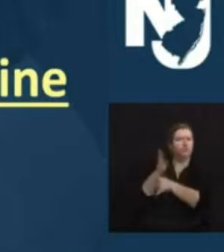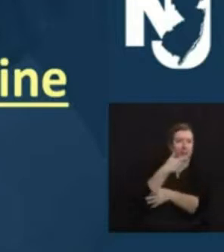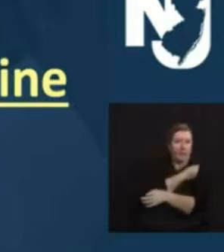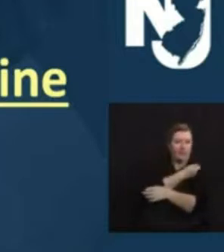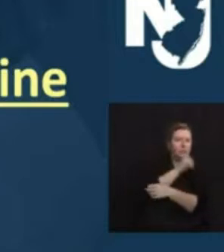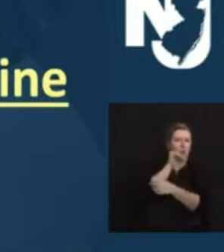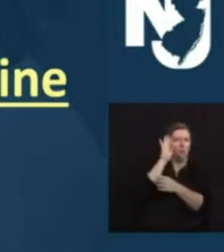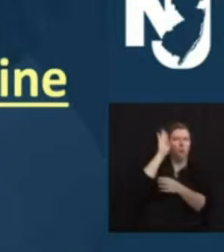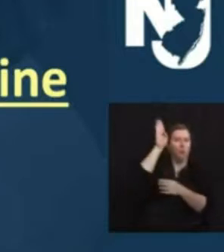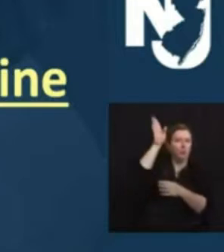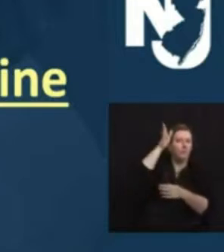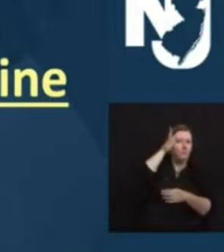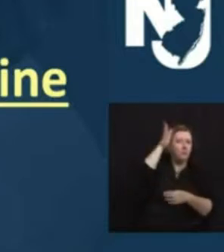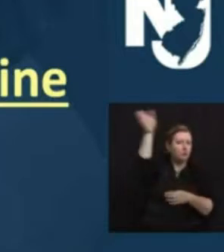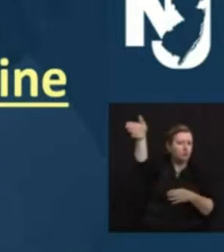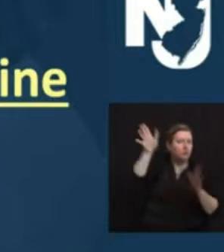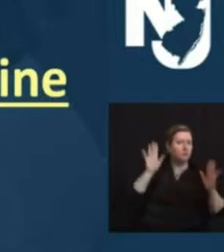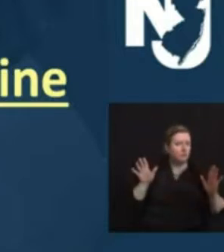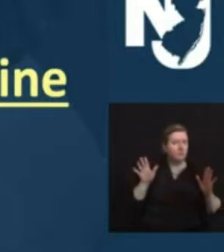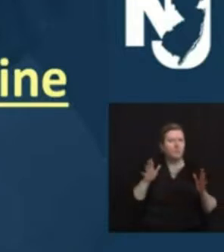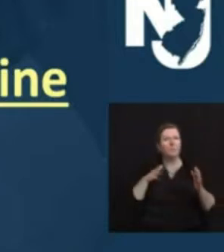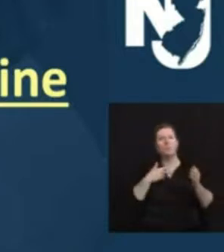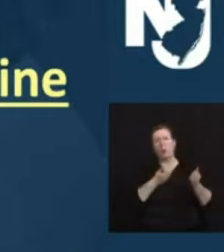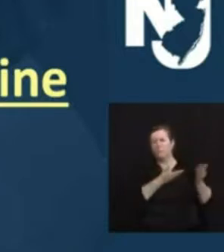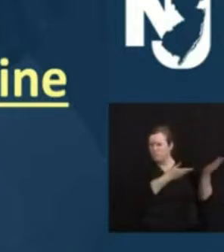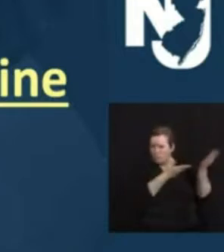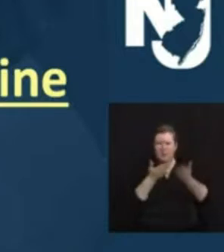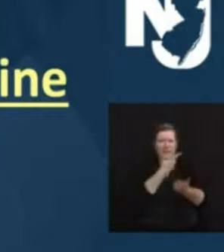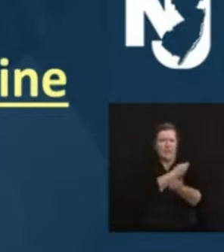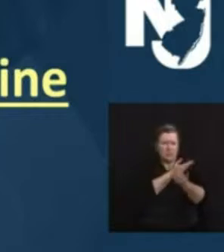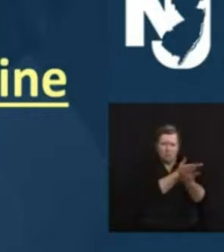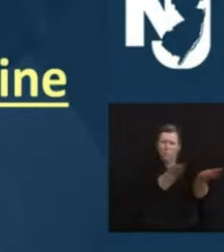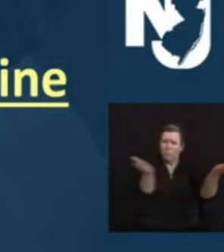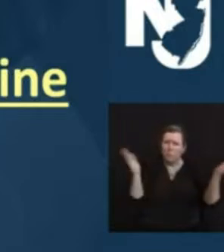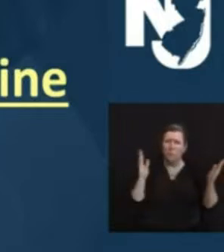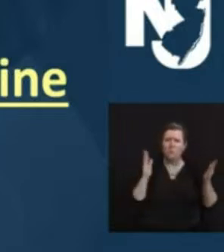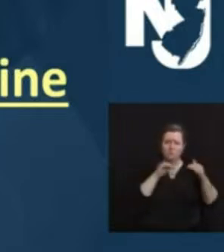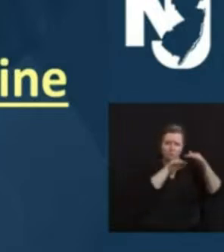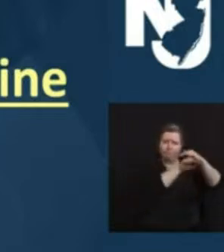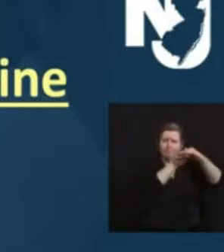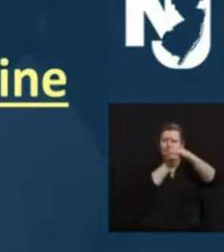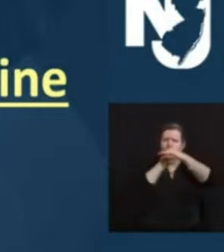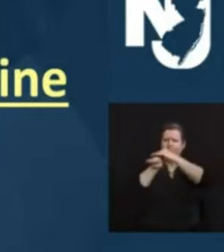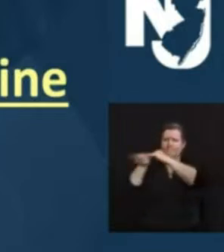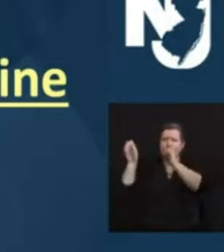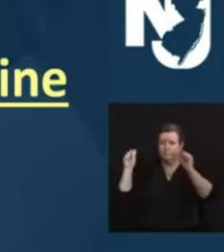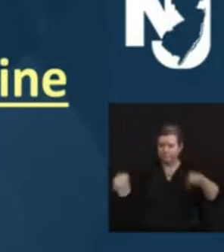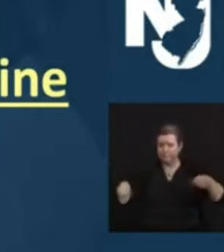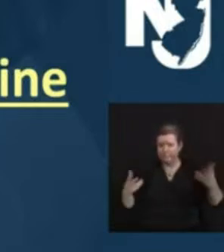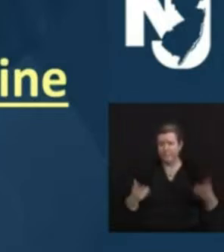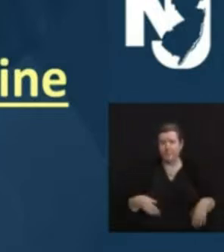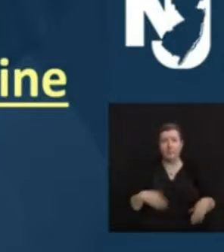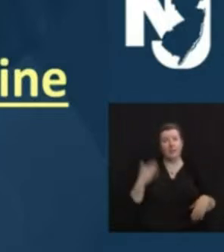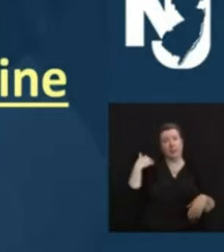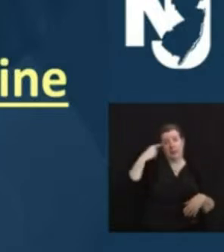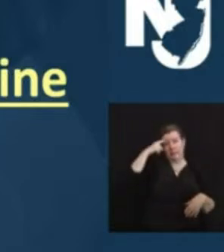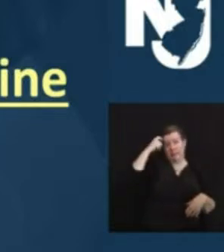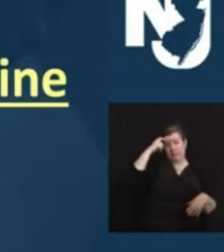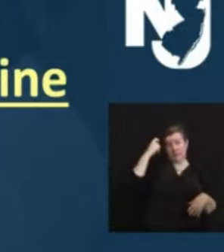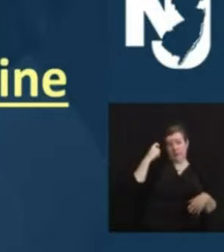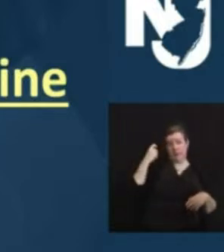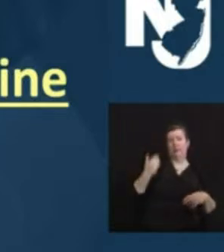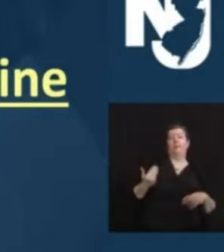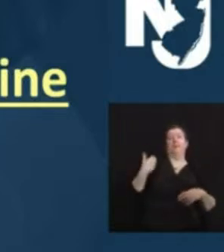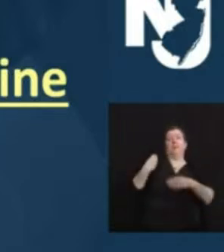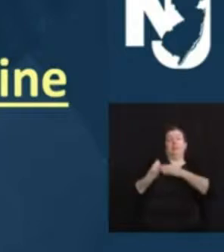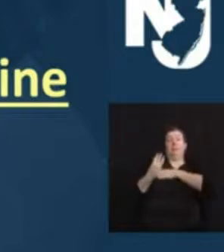the vaccines to them. And you'll remember that we undertook these partnerships throughout last spring and summer to ensure access to